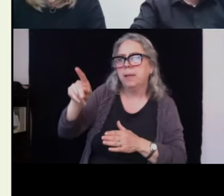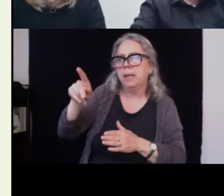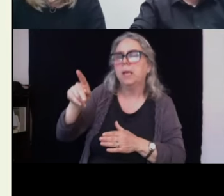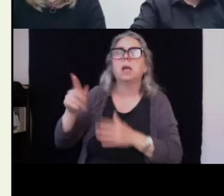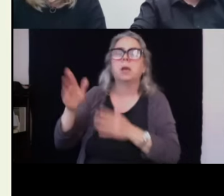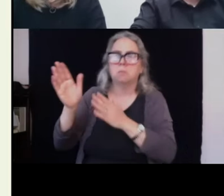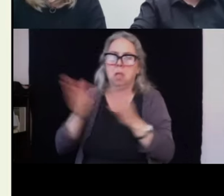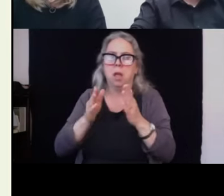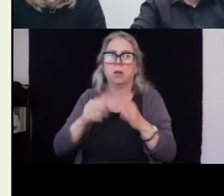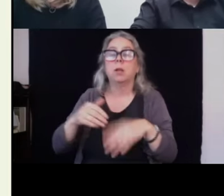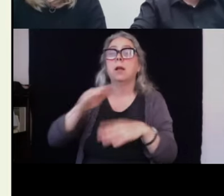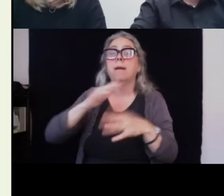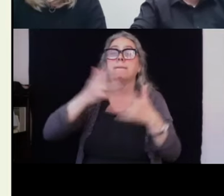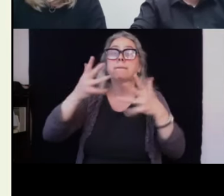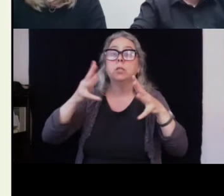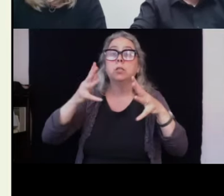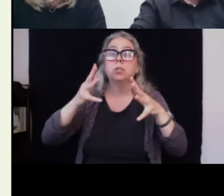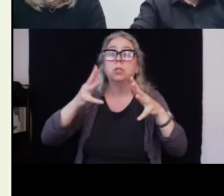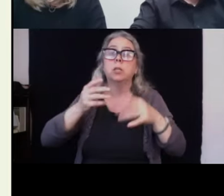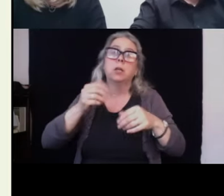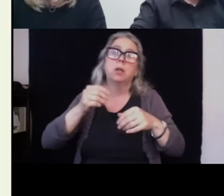completing referrals for services.